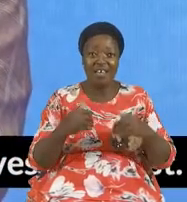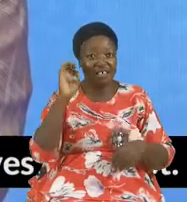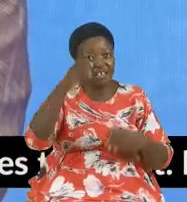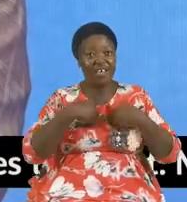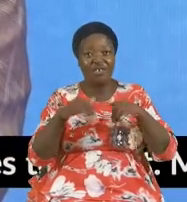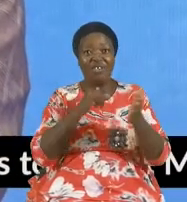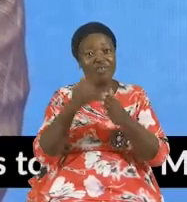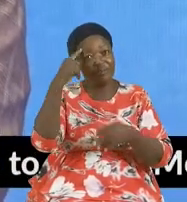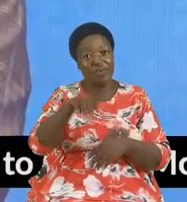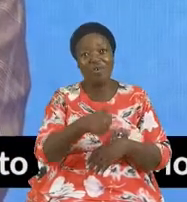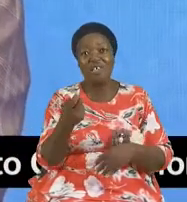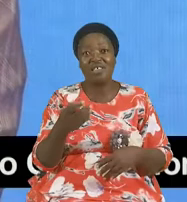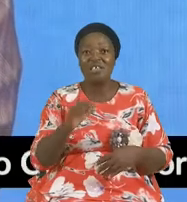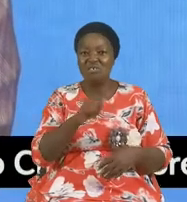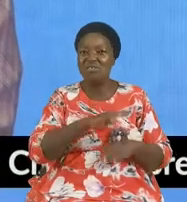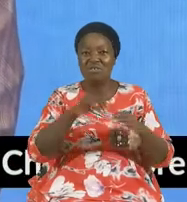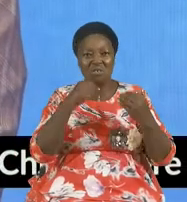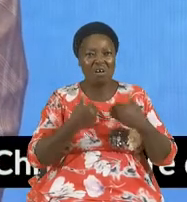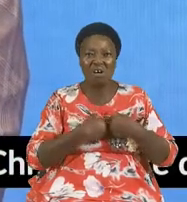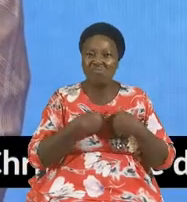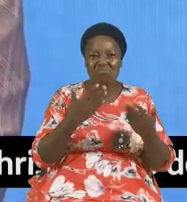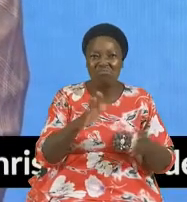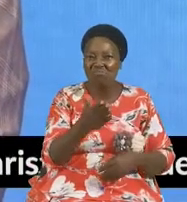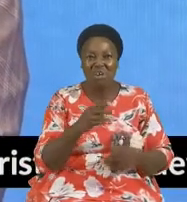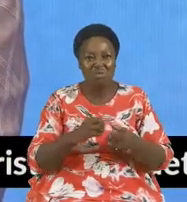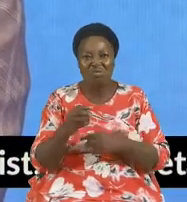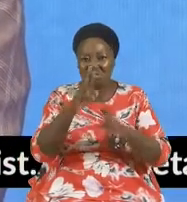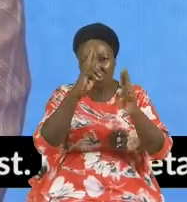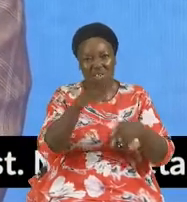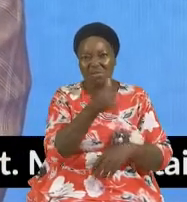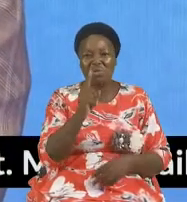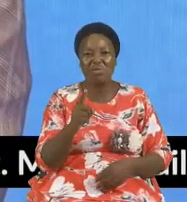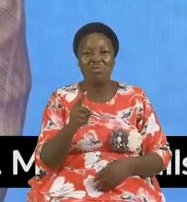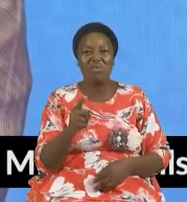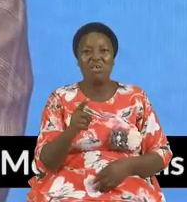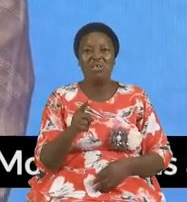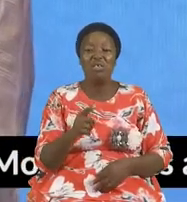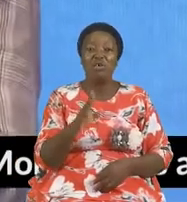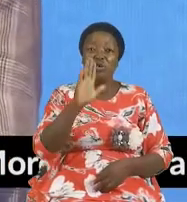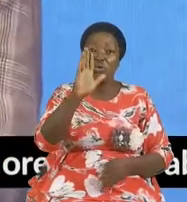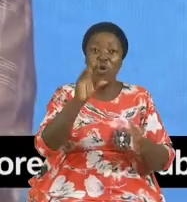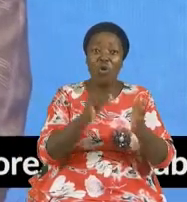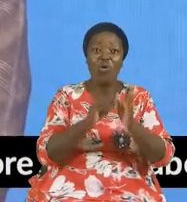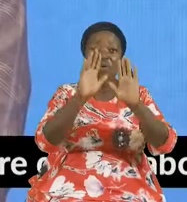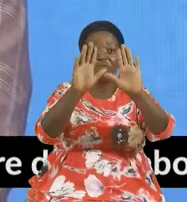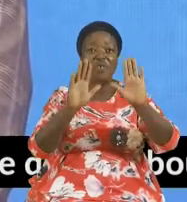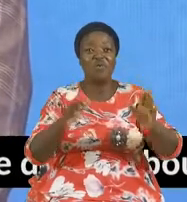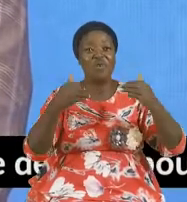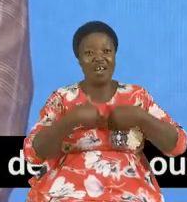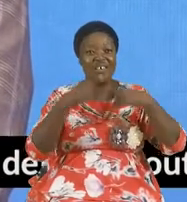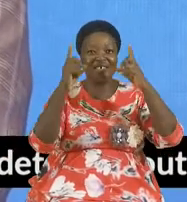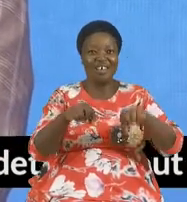problem is. It's not it for others. It's no respecter of persons. There's no partiality with